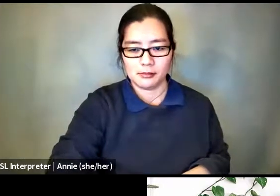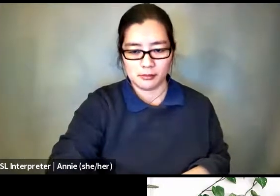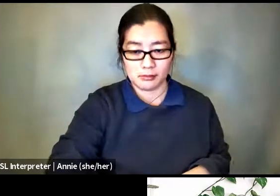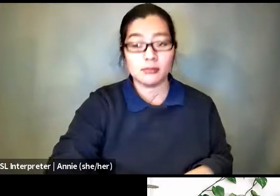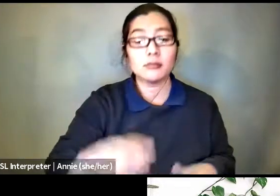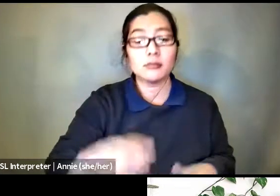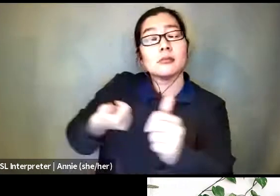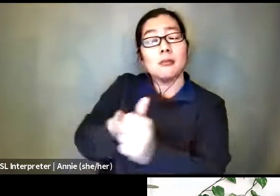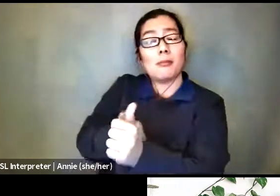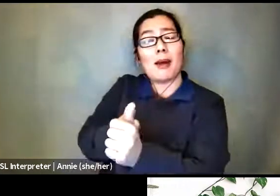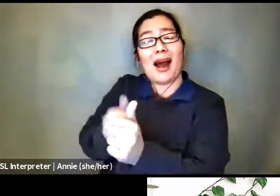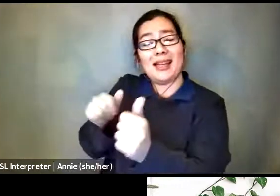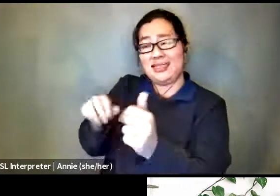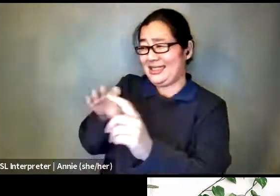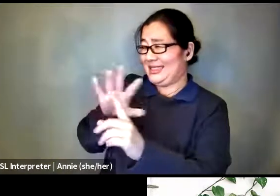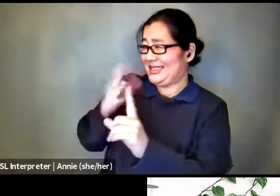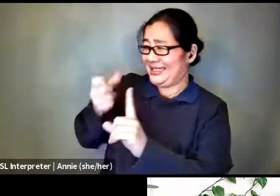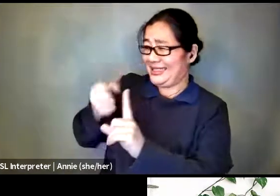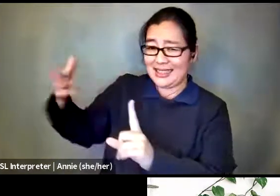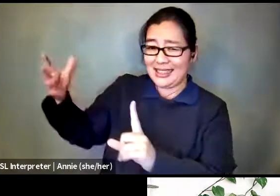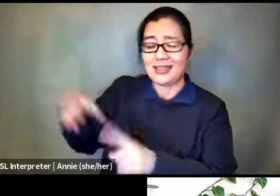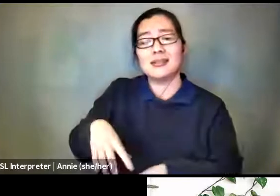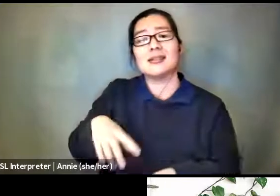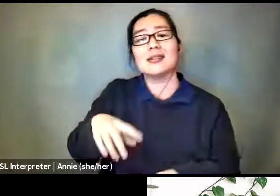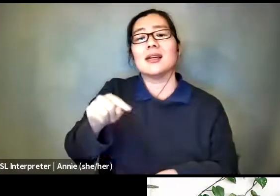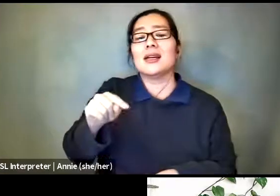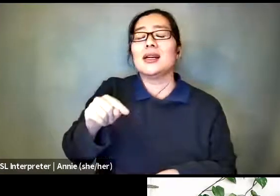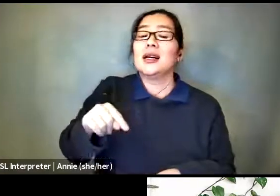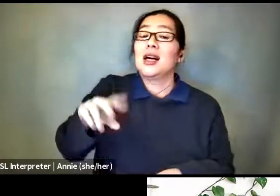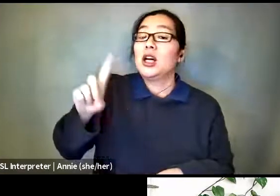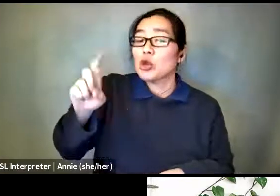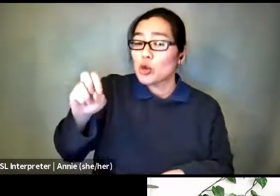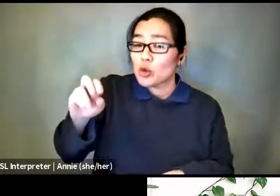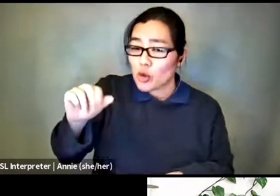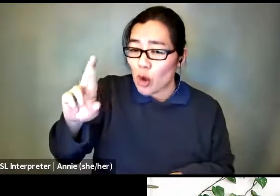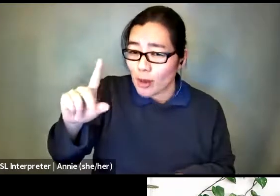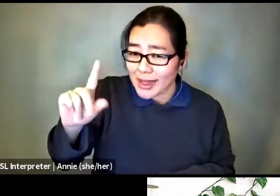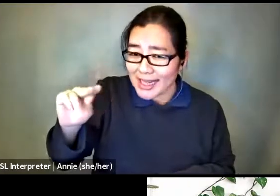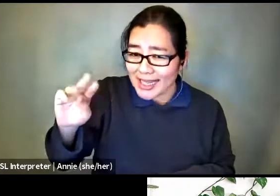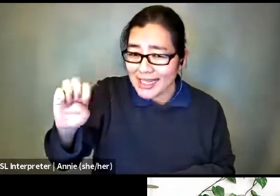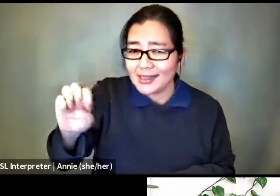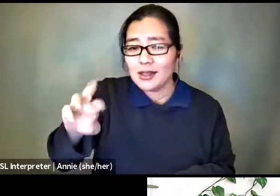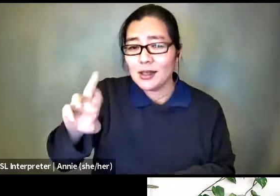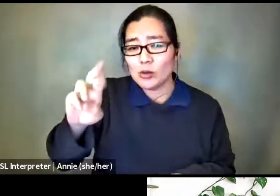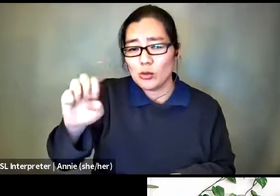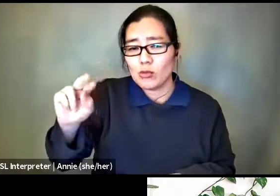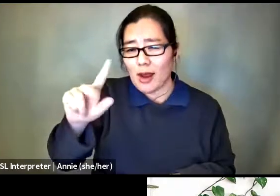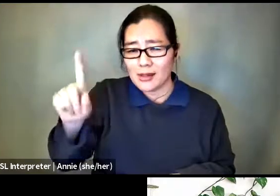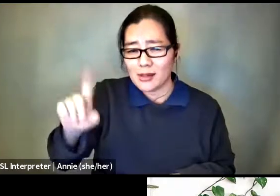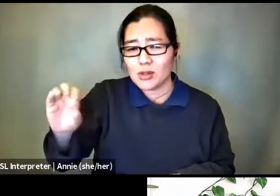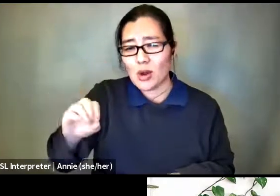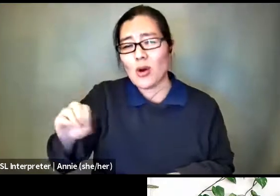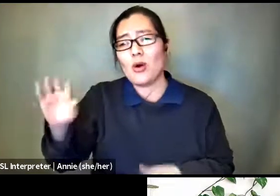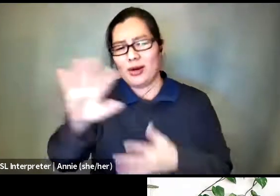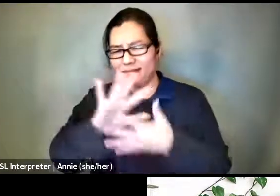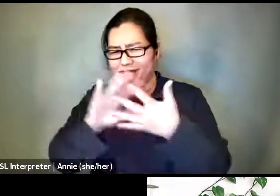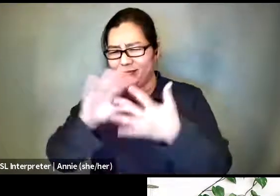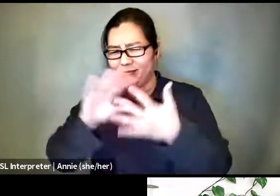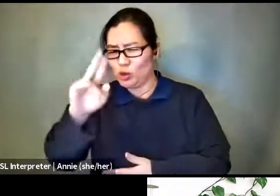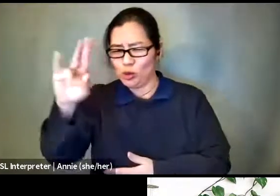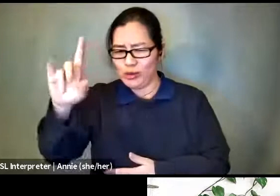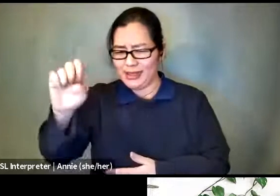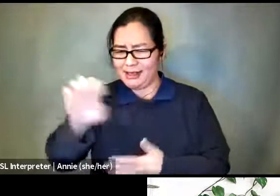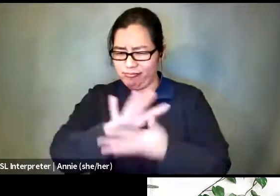the scenes: Juliet, Renzo, Sally, Araya, Emily, Darlene, and among many other things. They are also in the